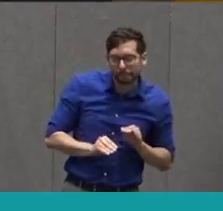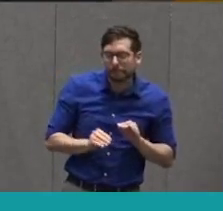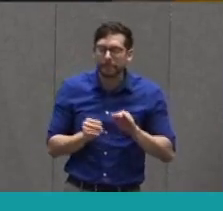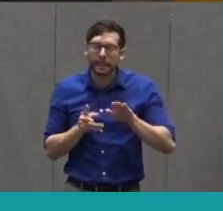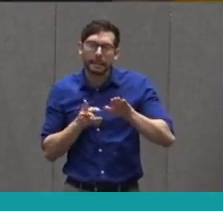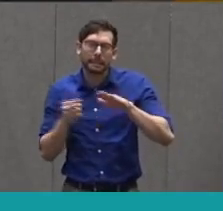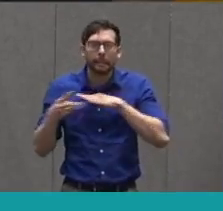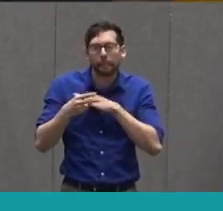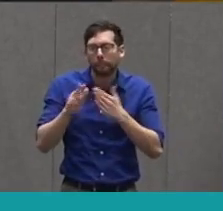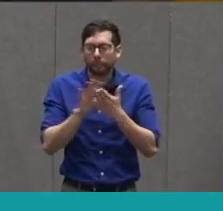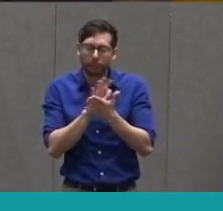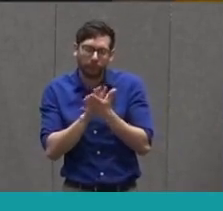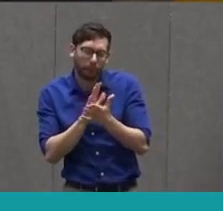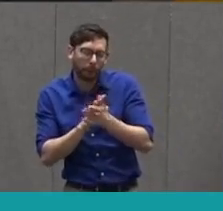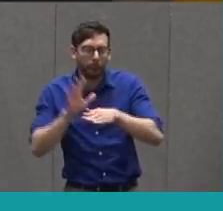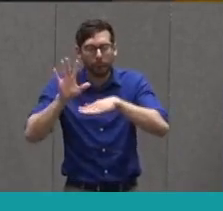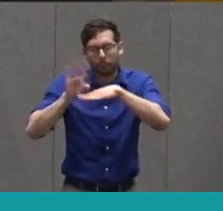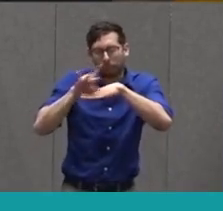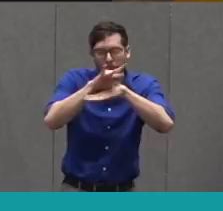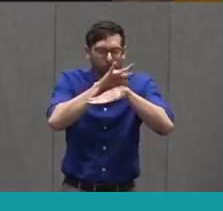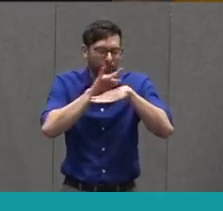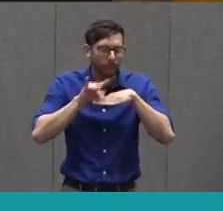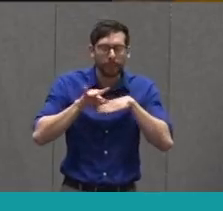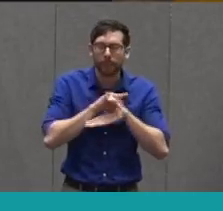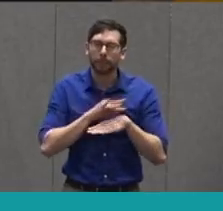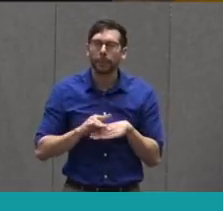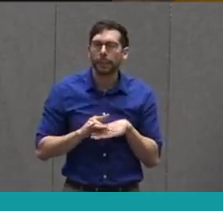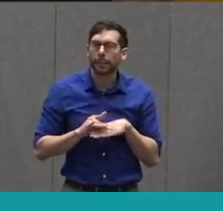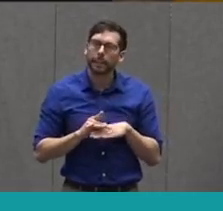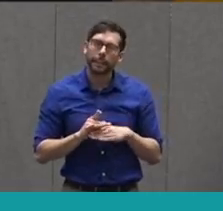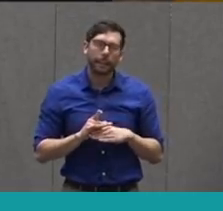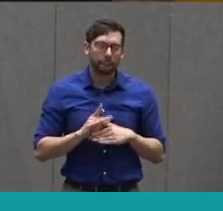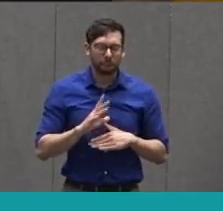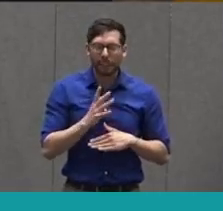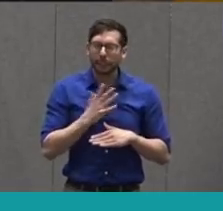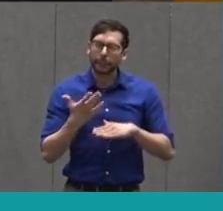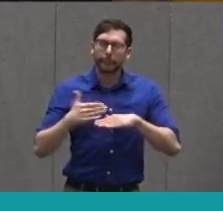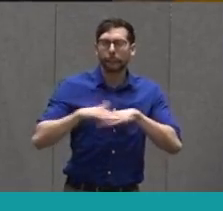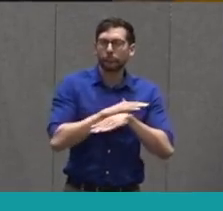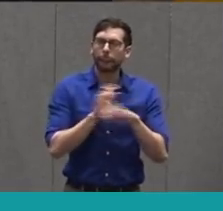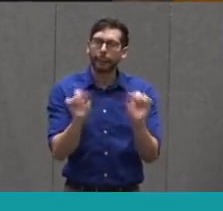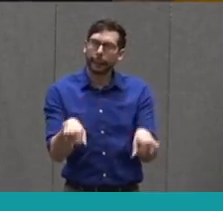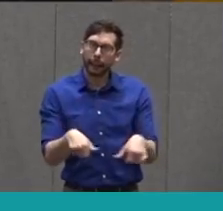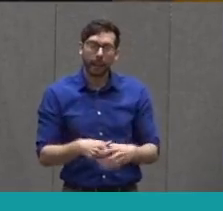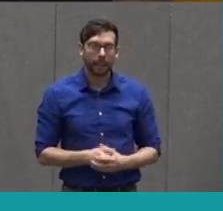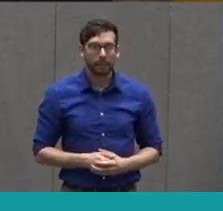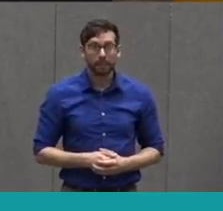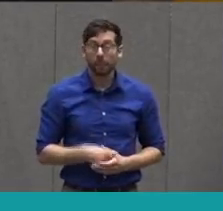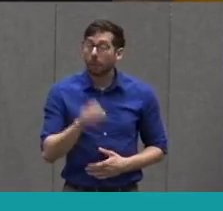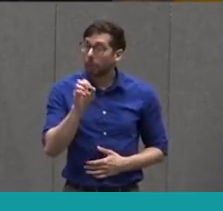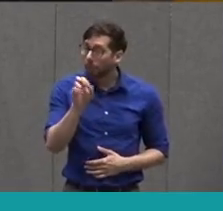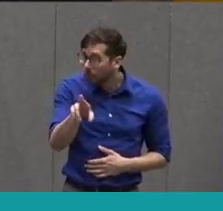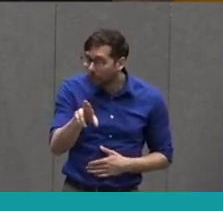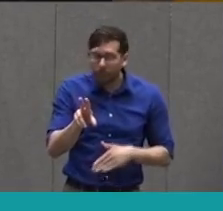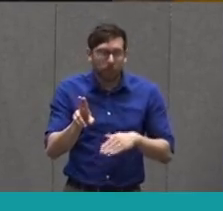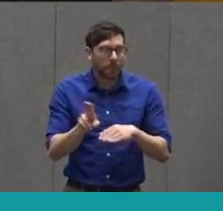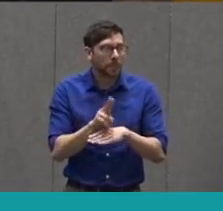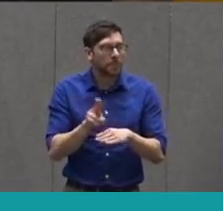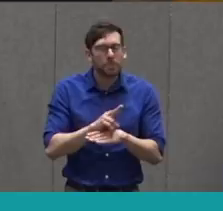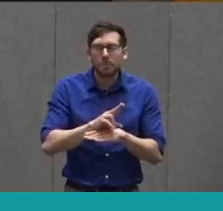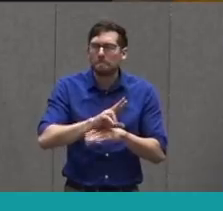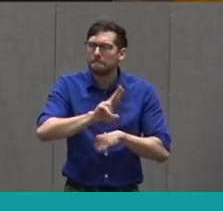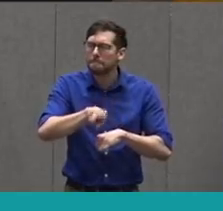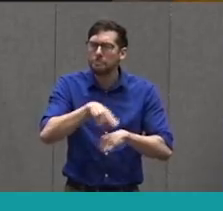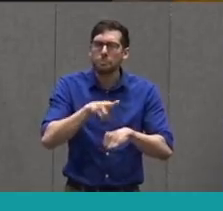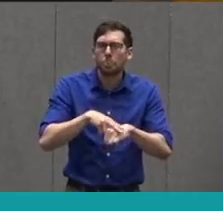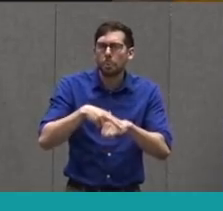fancy cover for your composition book. Or you could use just like a regular old spiral. Even if it's been used for